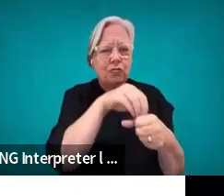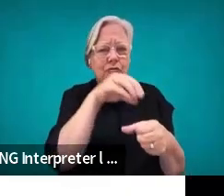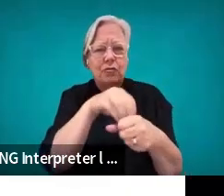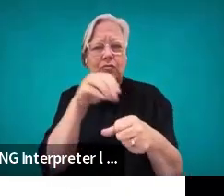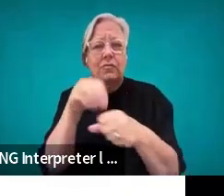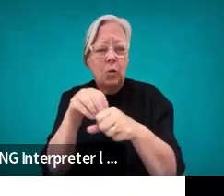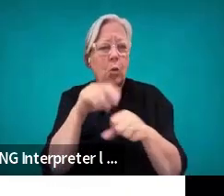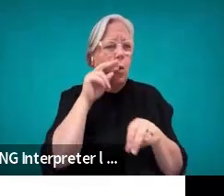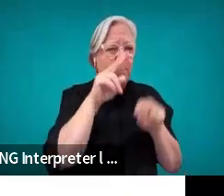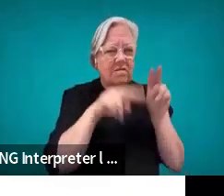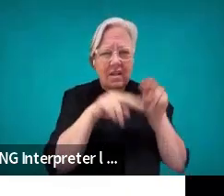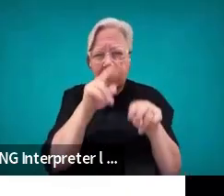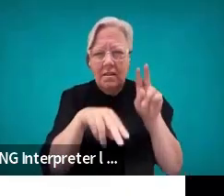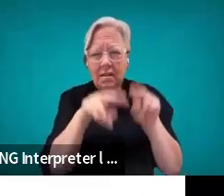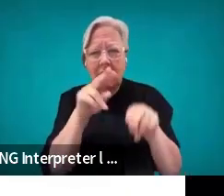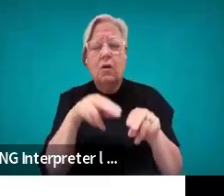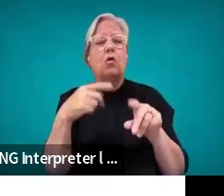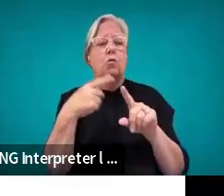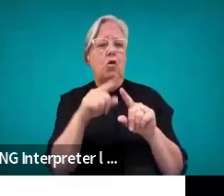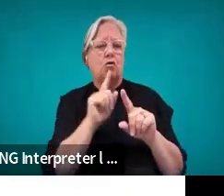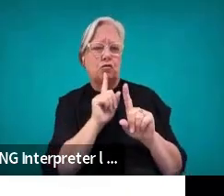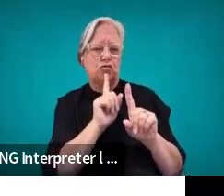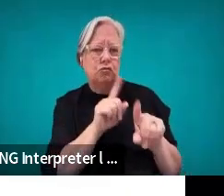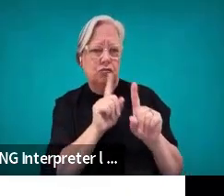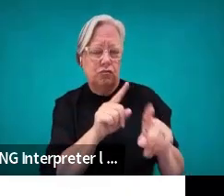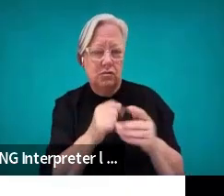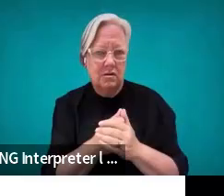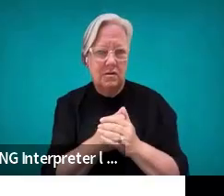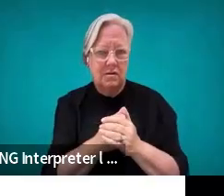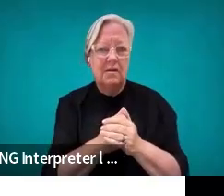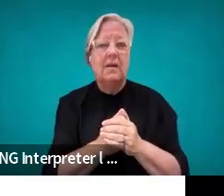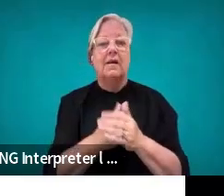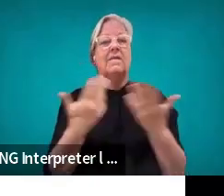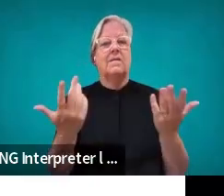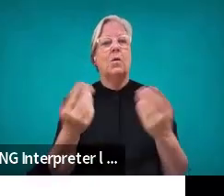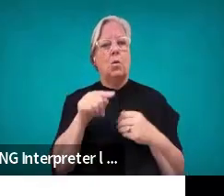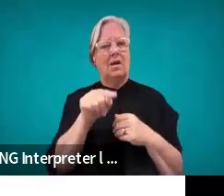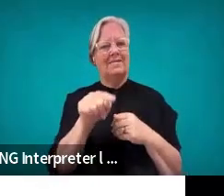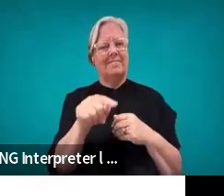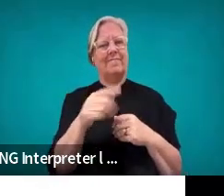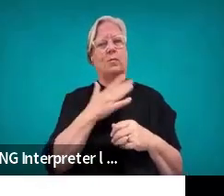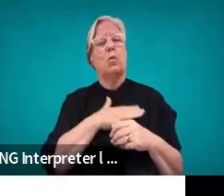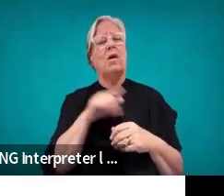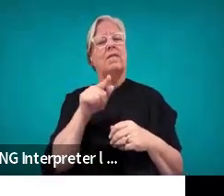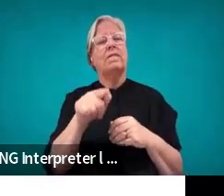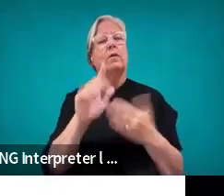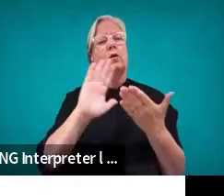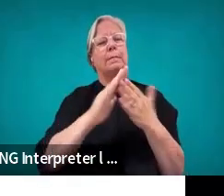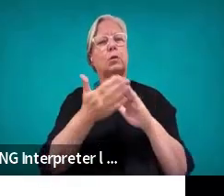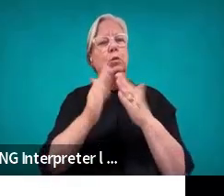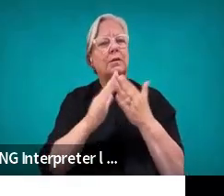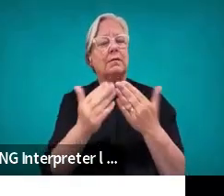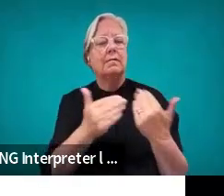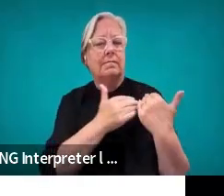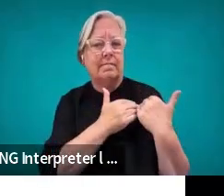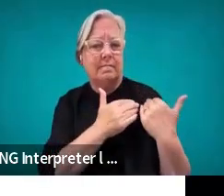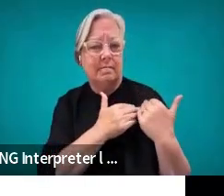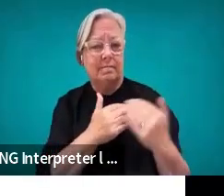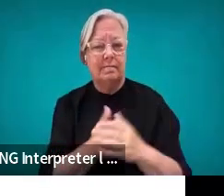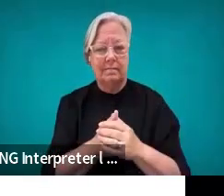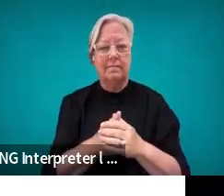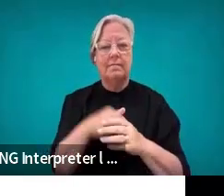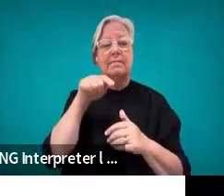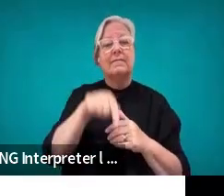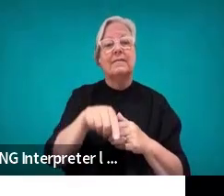evaluation, and reporting, PMER, for grassroots accountability. This webinar is hosted by the Sexual